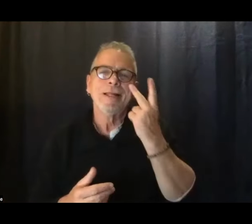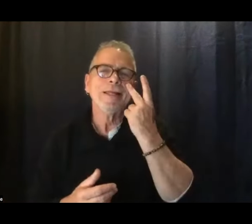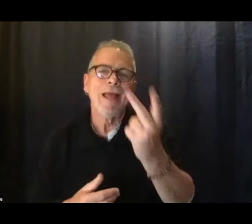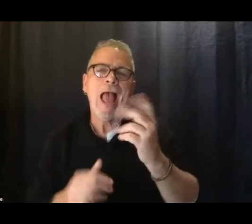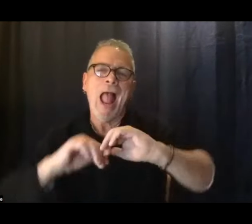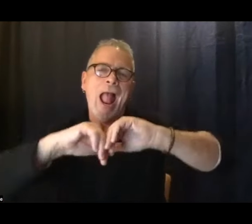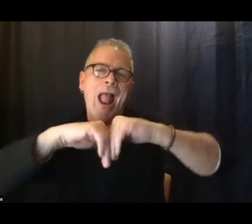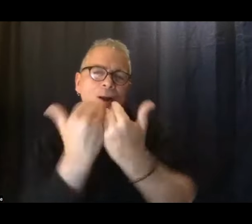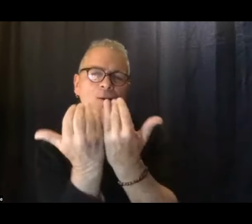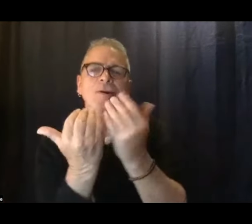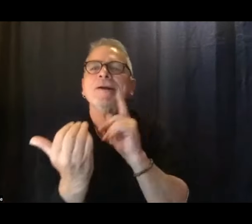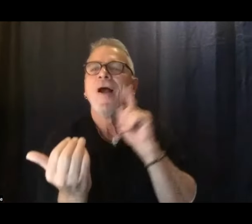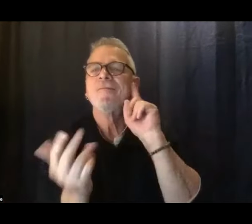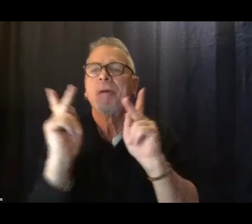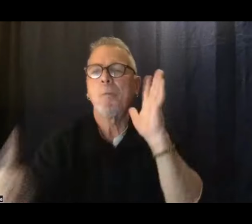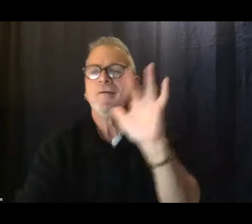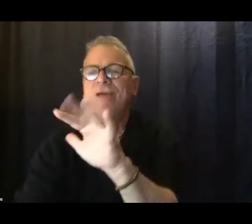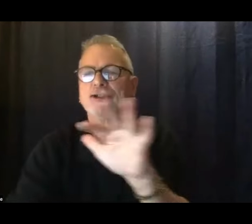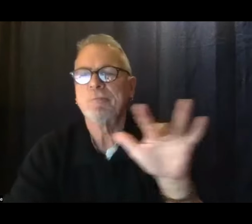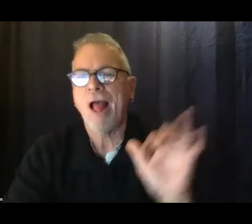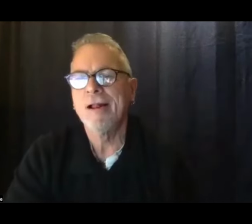Oh, another tip.